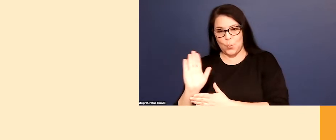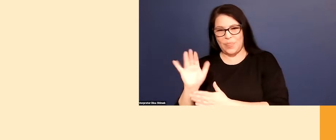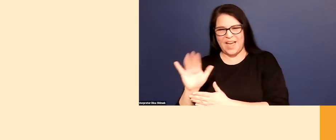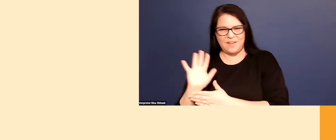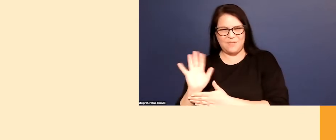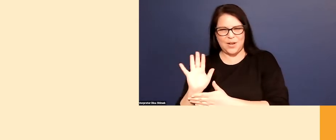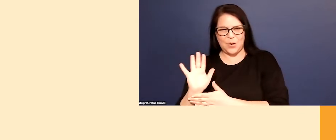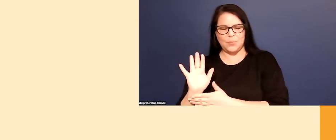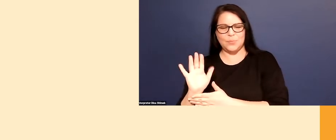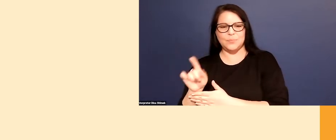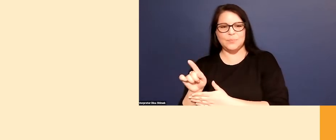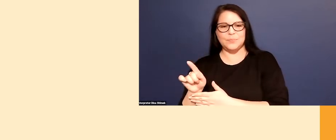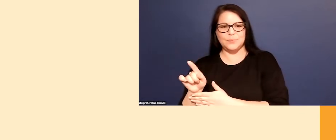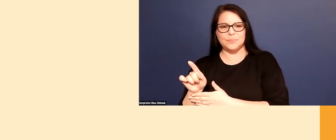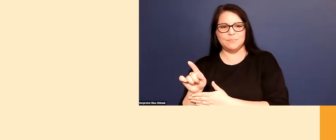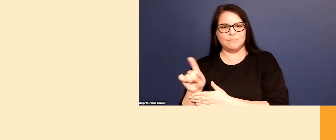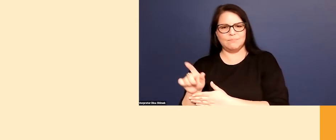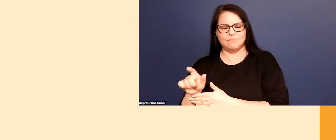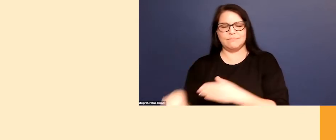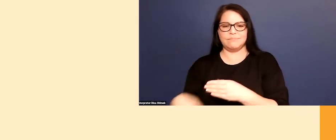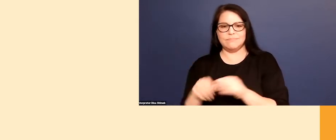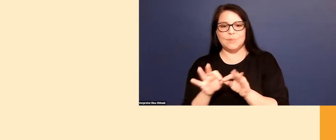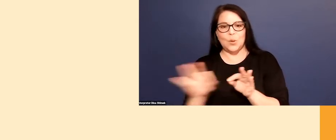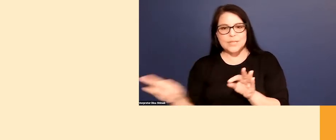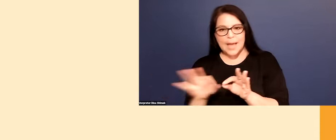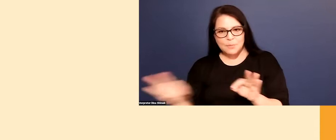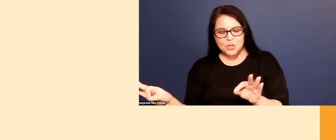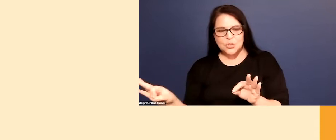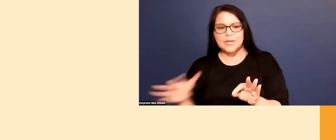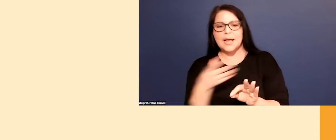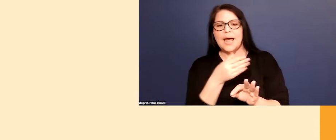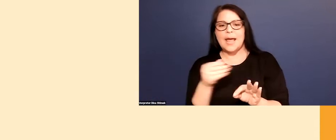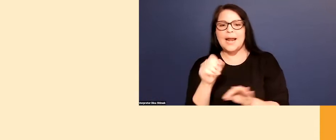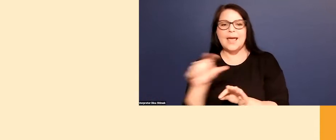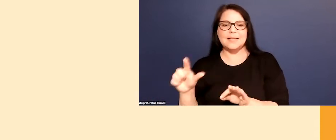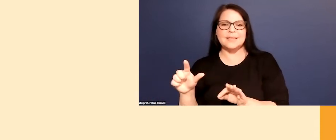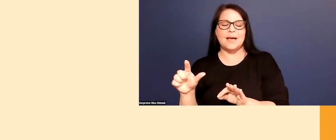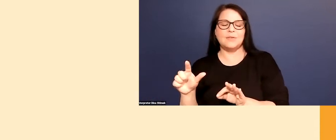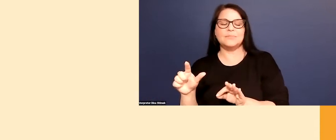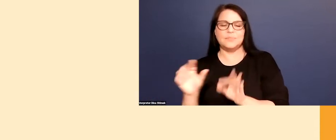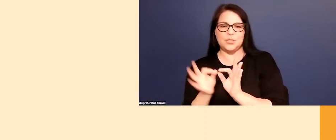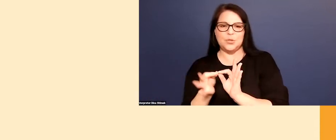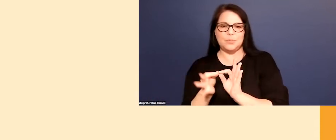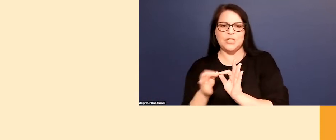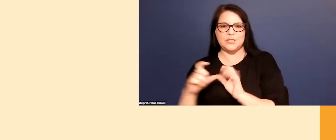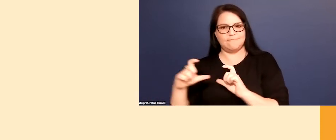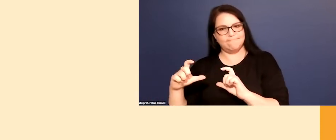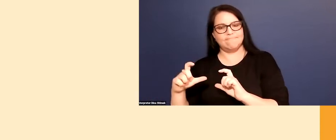video has closed captions and the American Sign Language